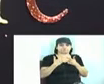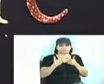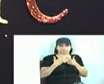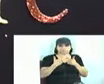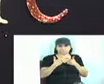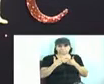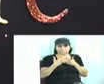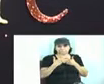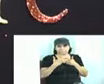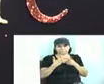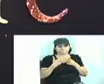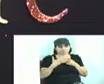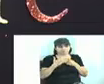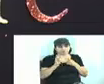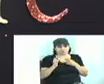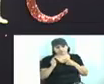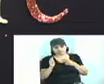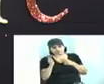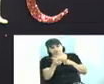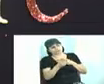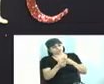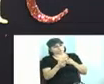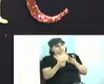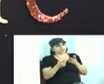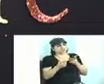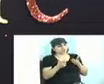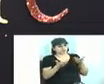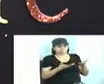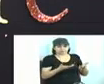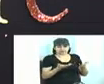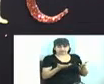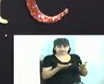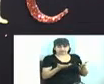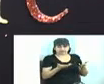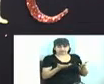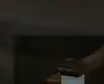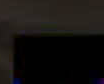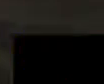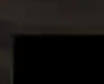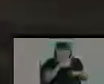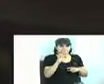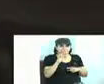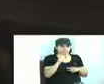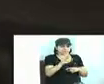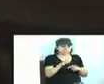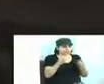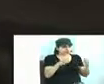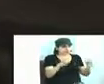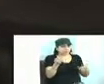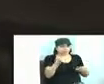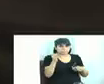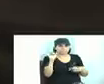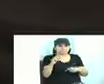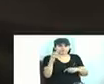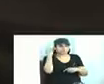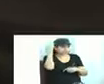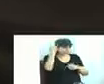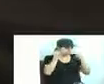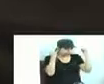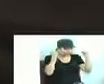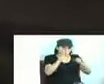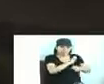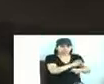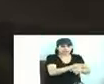those left-hand turns that you didn't quite expect and things didn't quite go your way? If you're holding on to that energy, that idea that